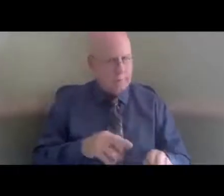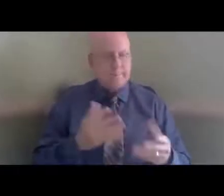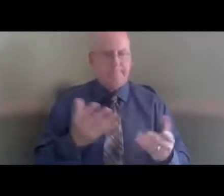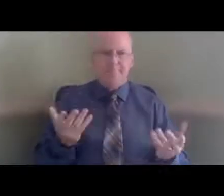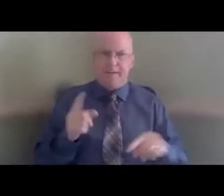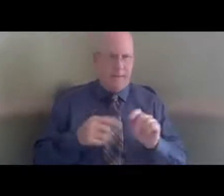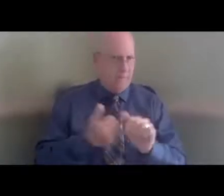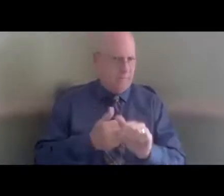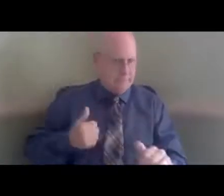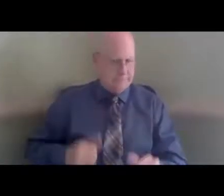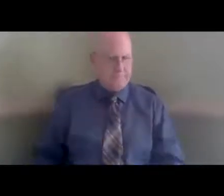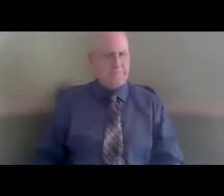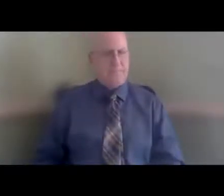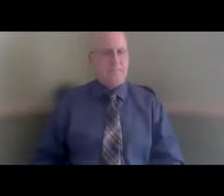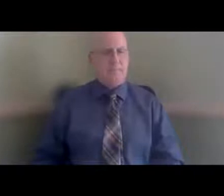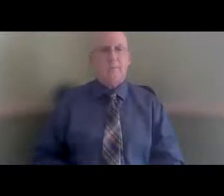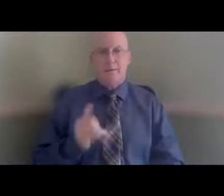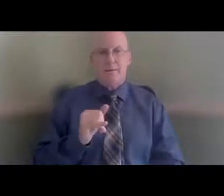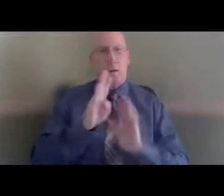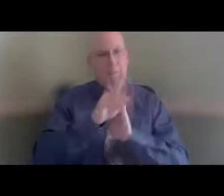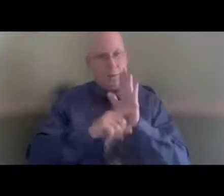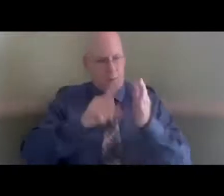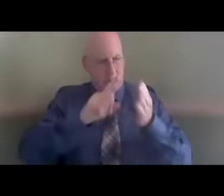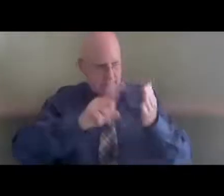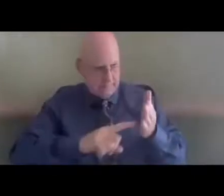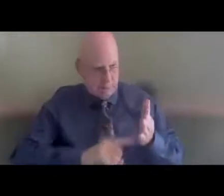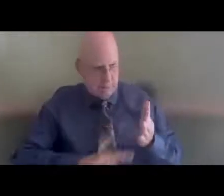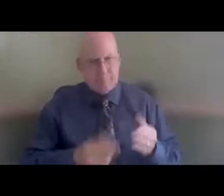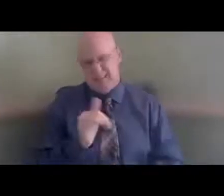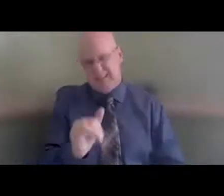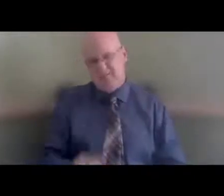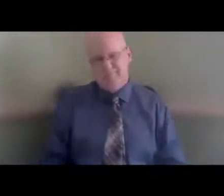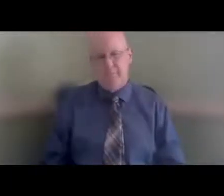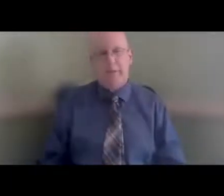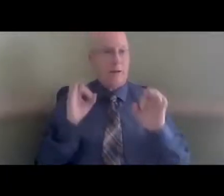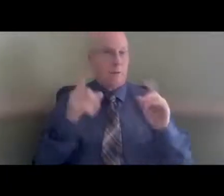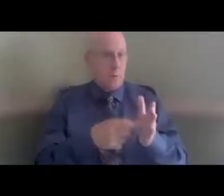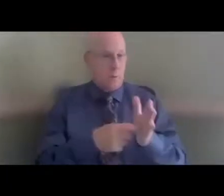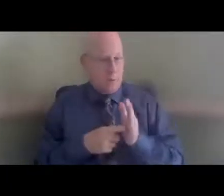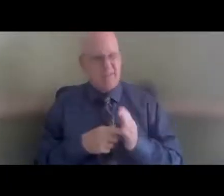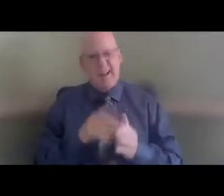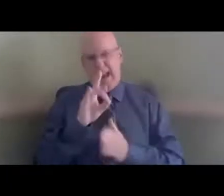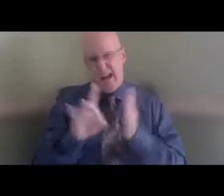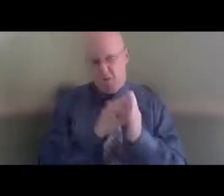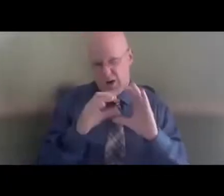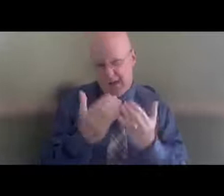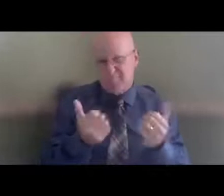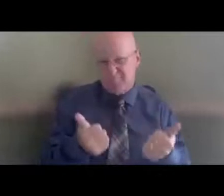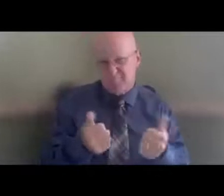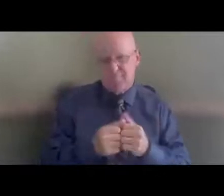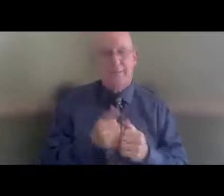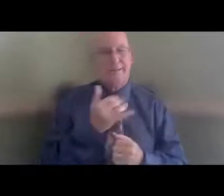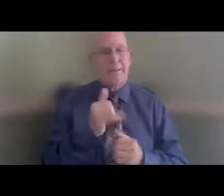that. You still have the background investigation. You still have the educational requirement. You still have the court